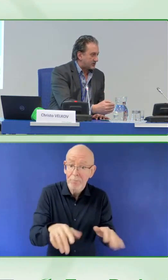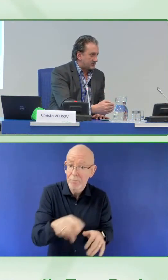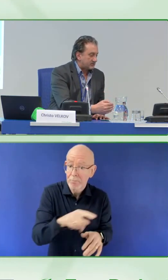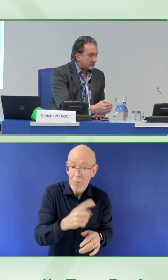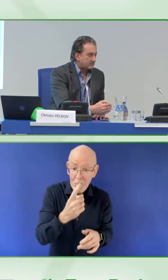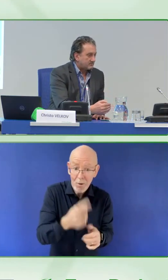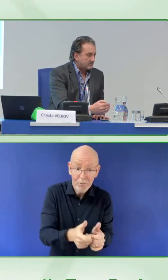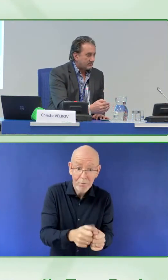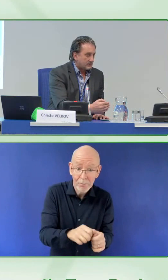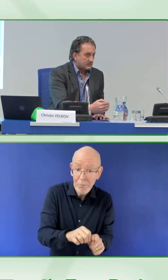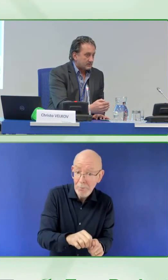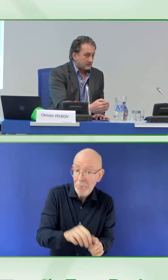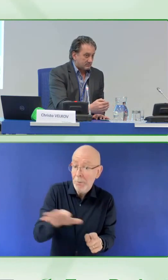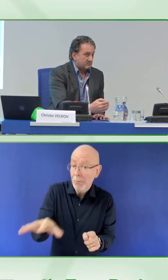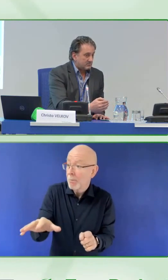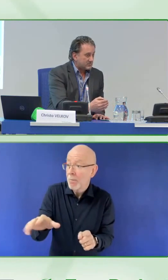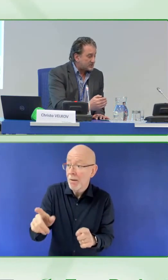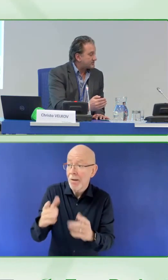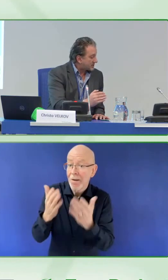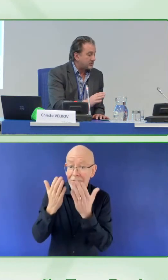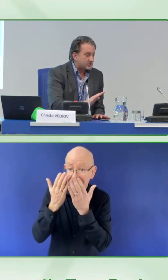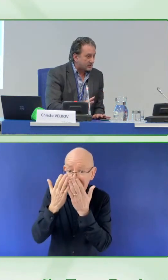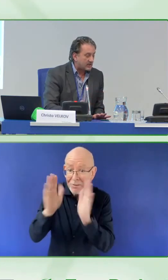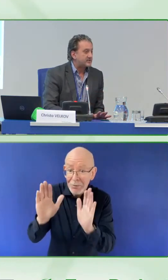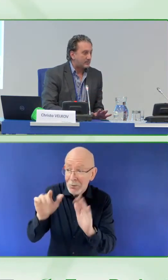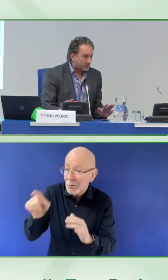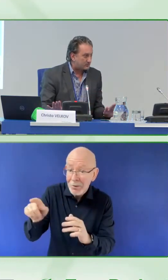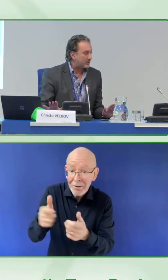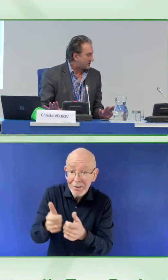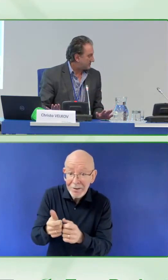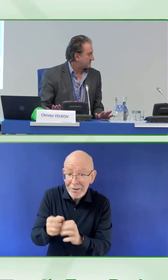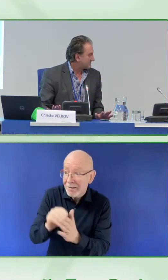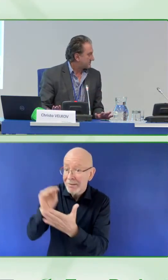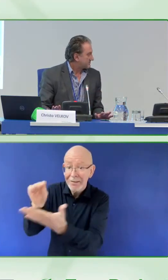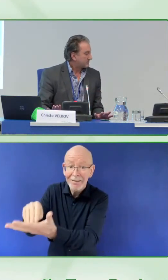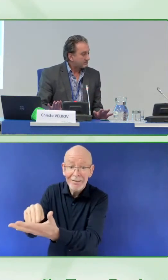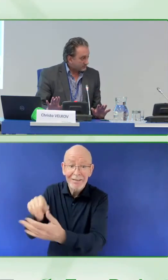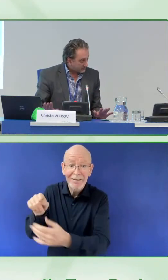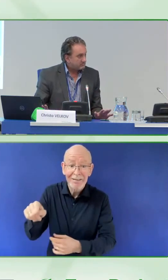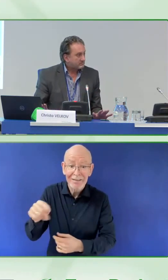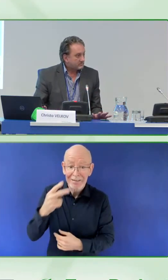Zero Project. This is pretty much the last time we're together.